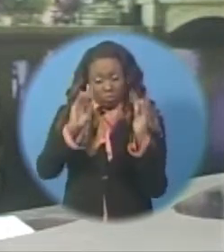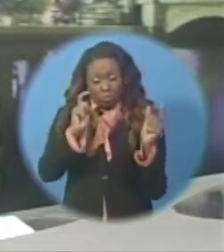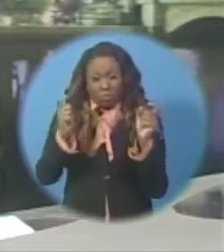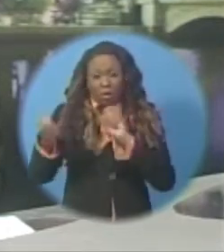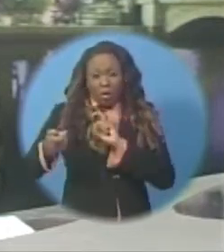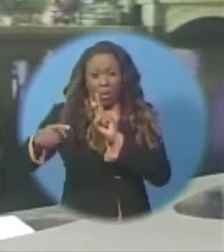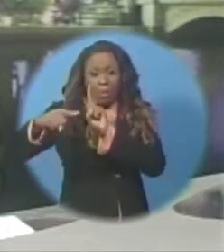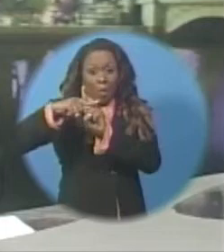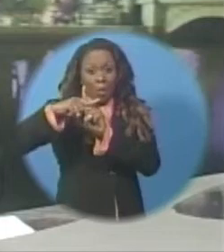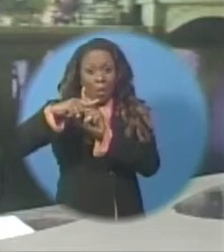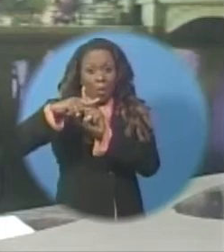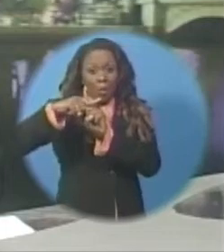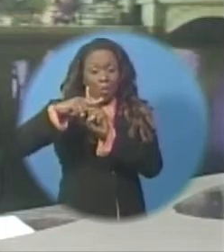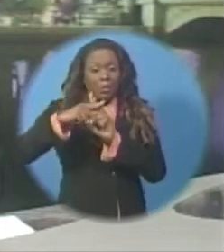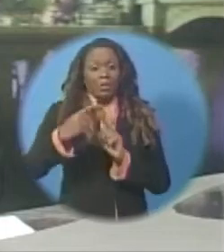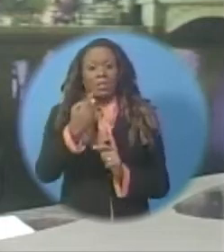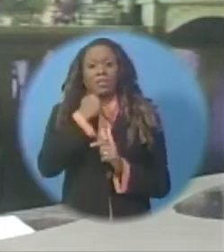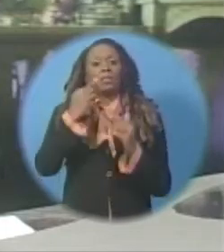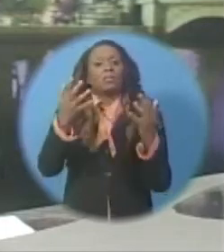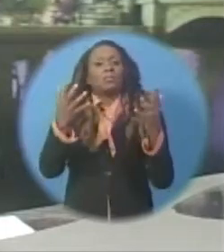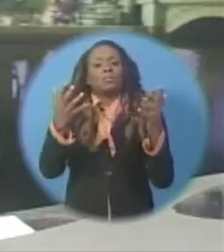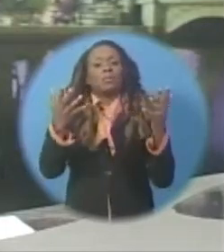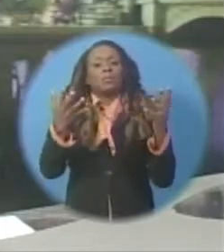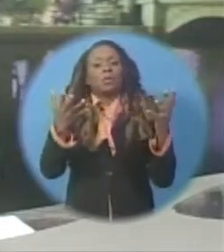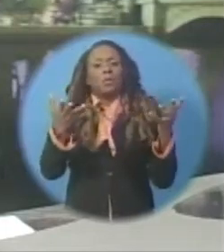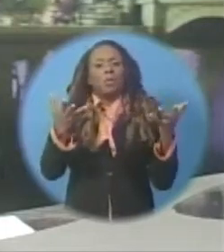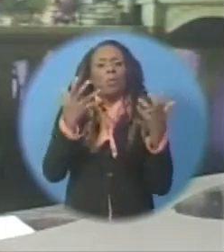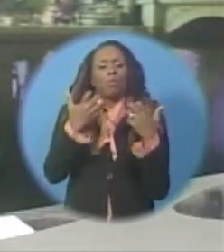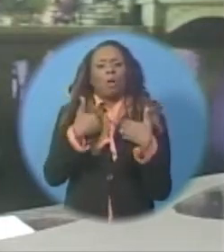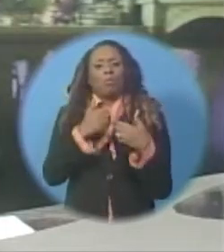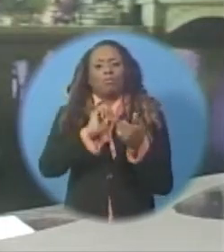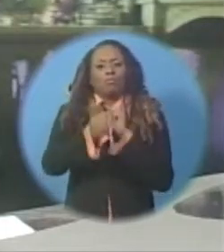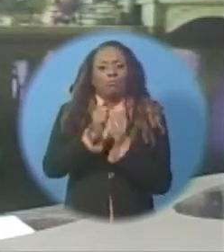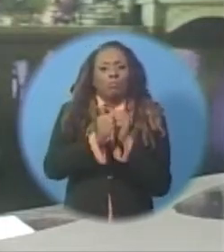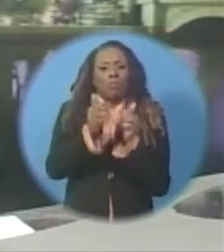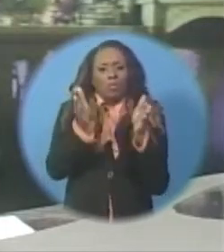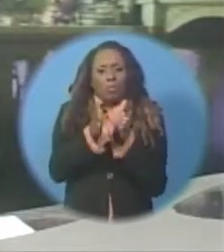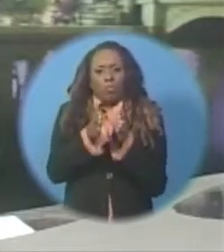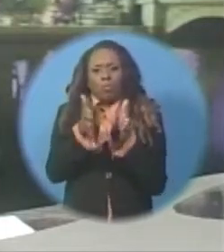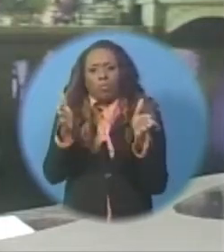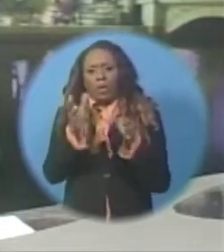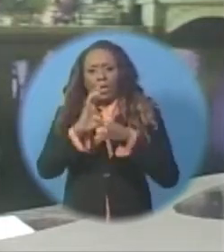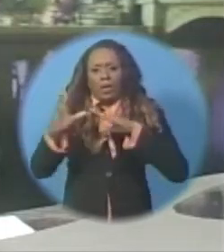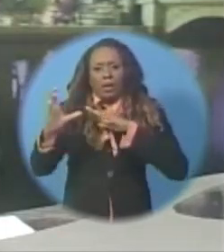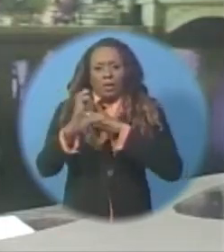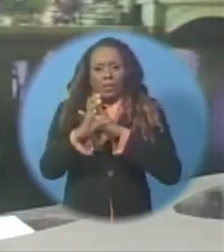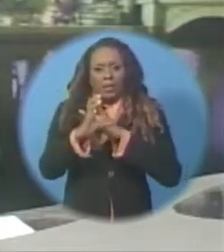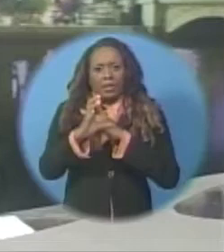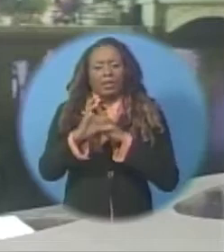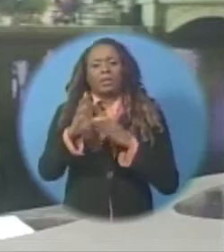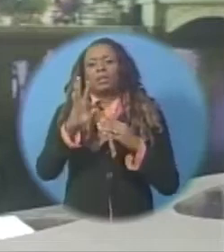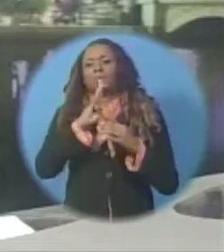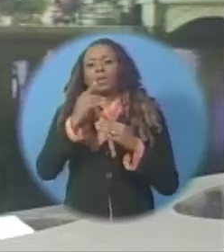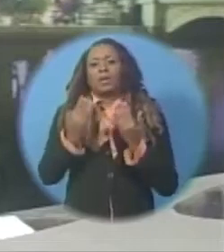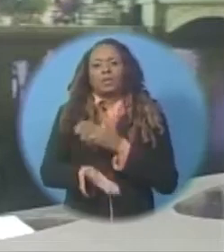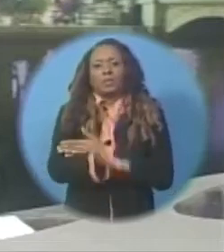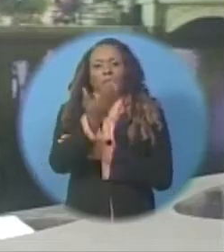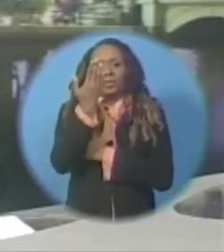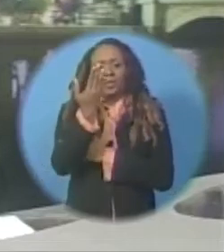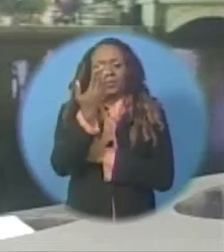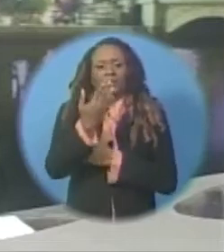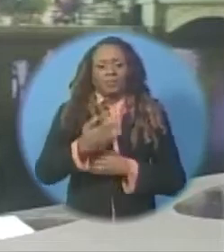on enhancing the competitiveness of small and medium-sized enterprises in the Caribbean at the Accra Beach Hotel this